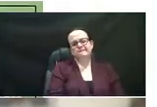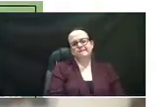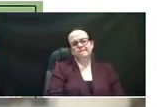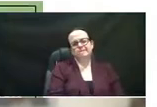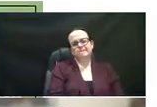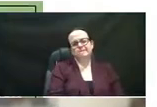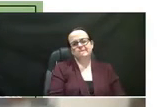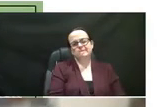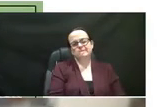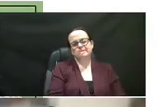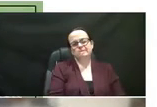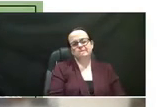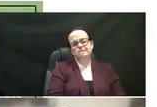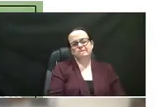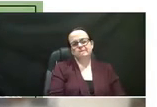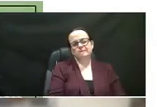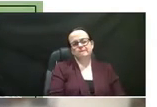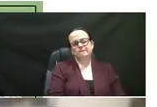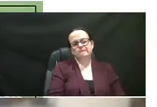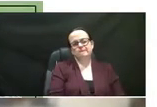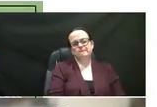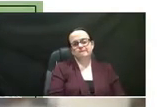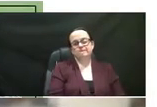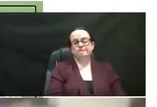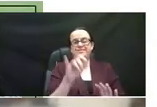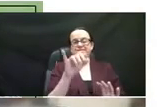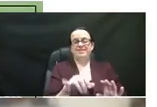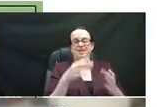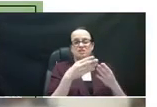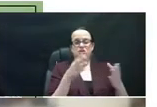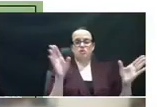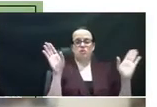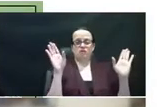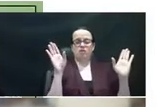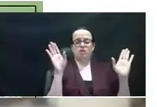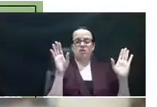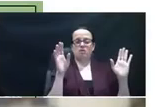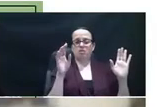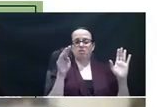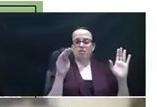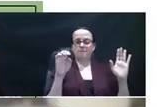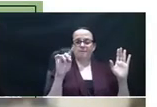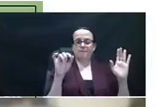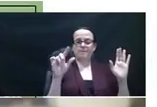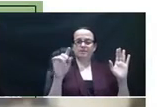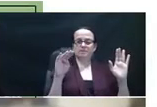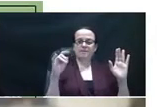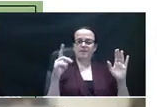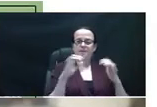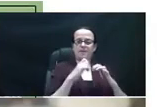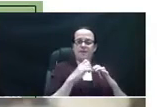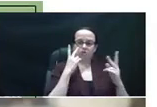Thank you. So here, this is just back to our overall or the larger image. We wanted a way to